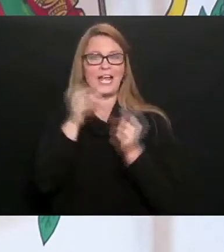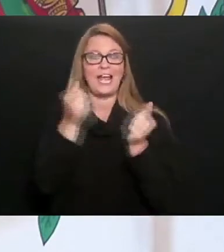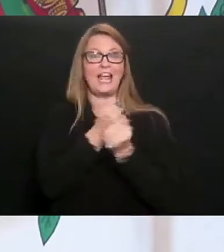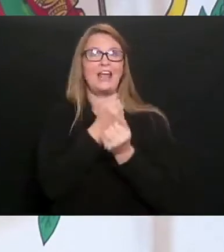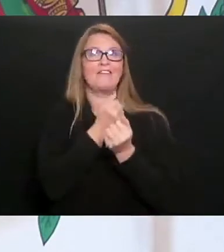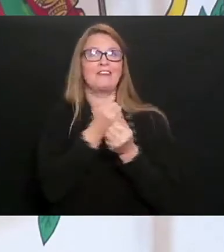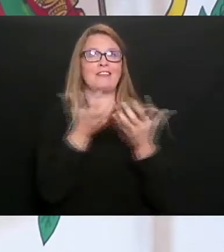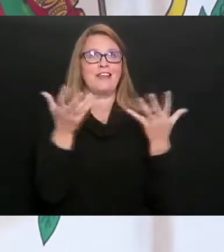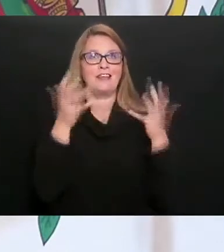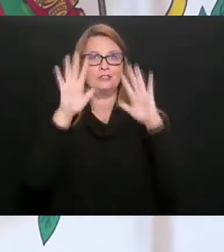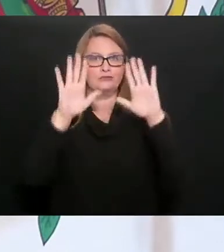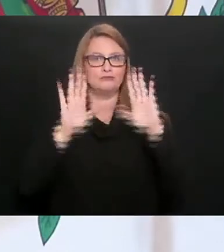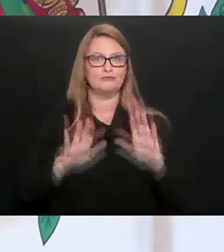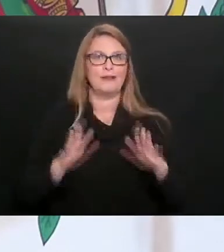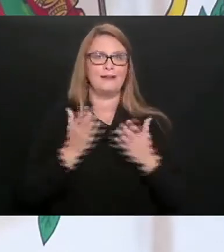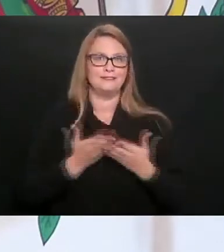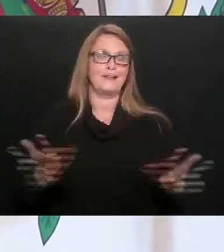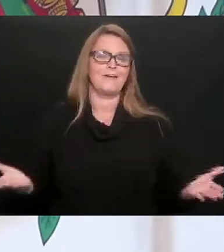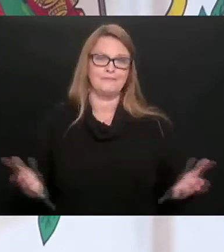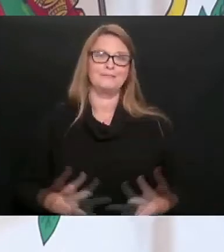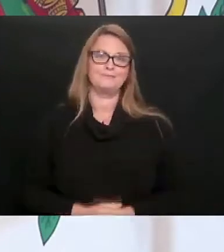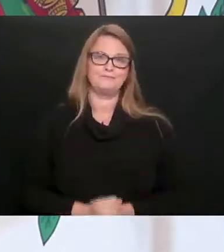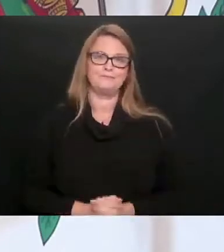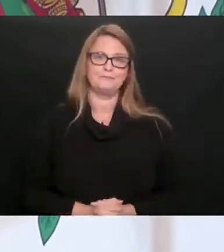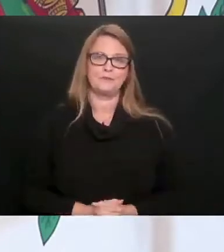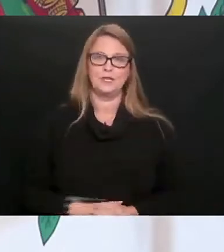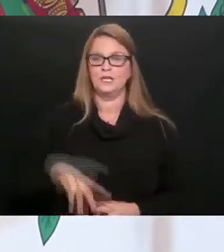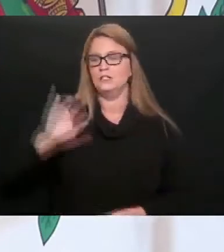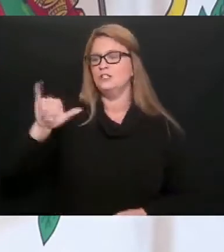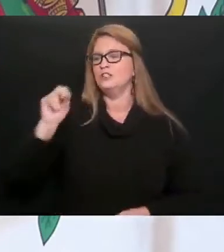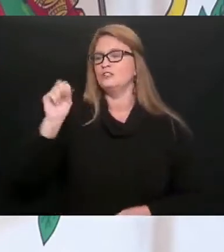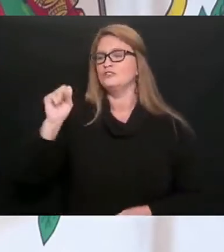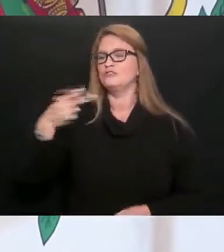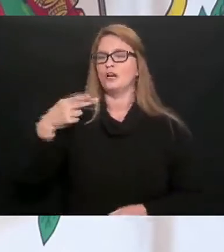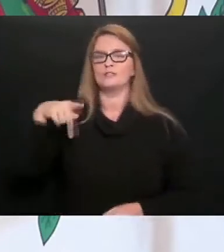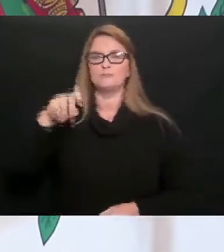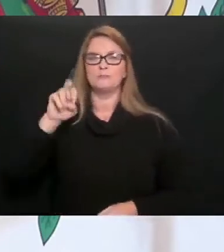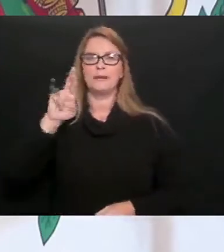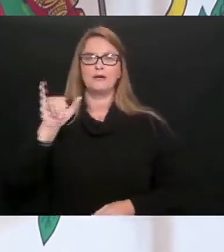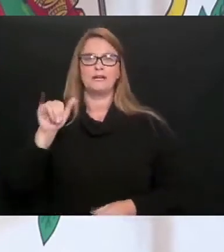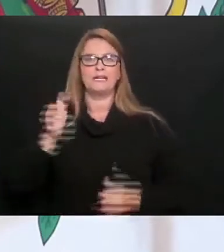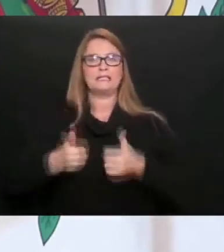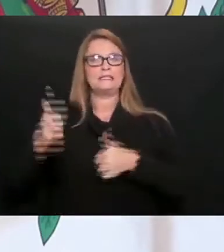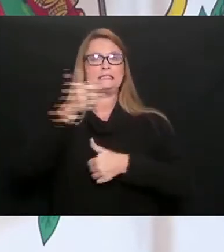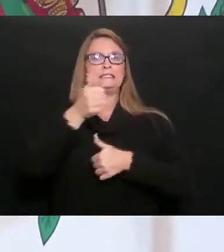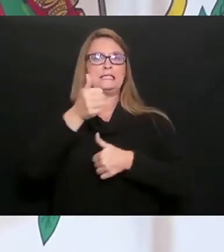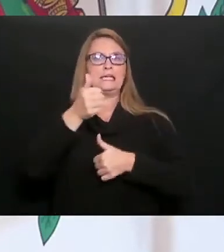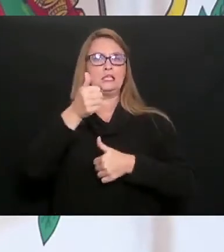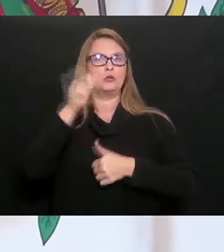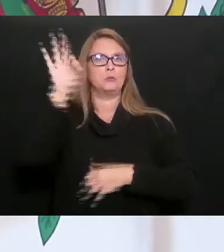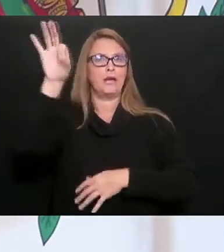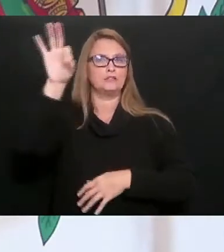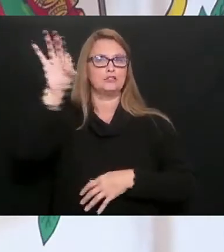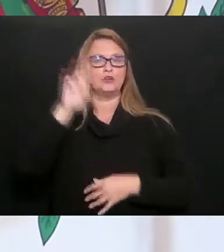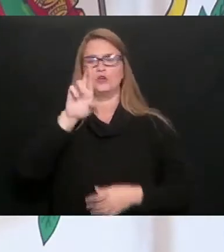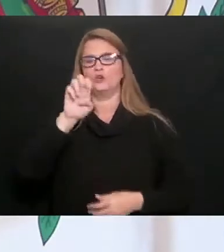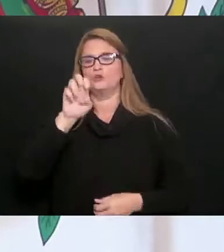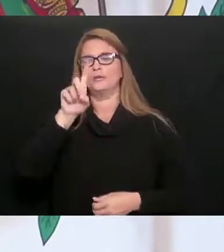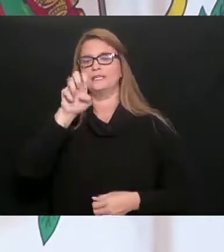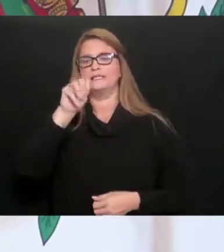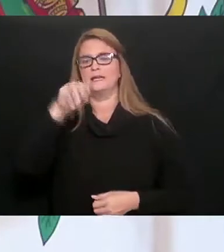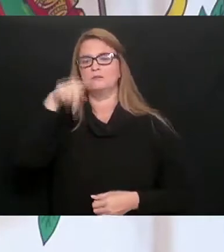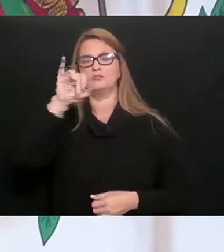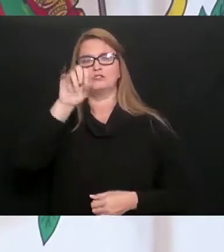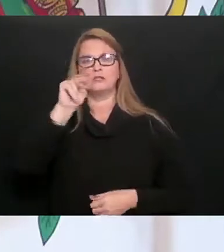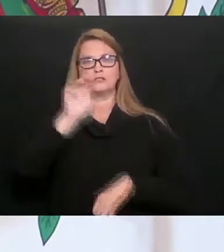absolute great stuff. So Josh Perry, the senior pastor at Redemption Church in Huntington,